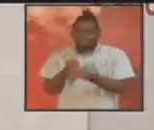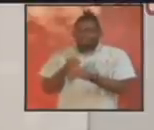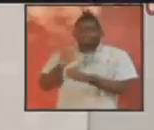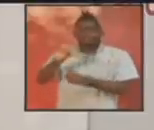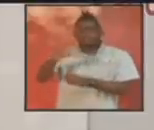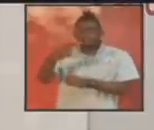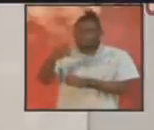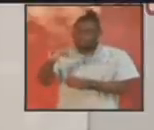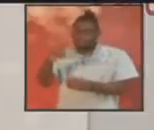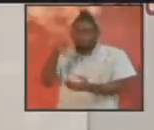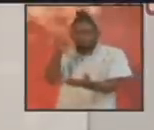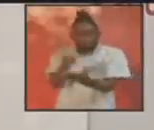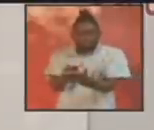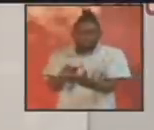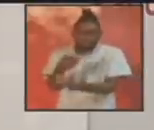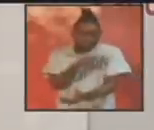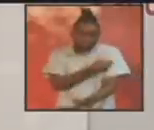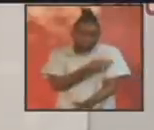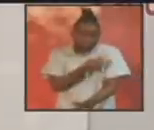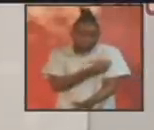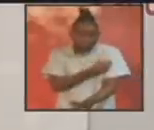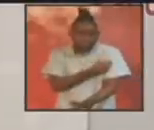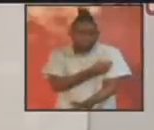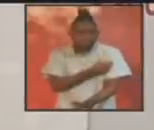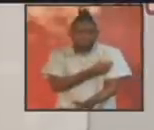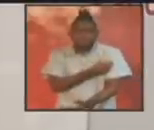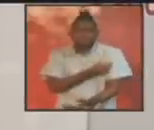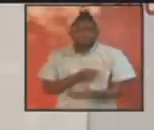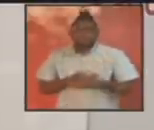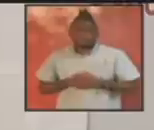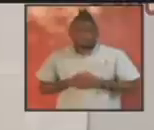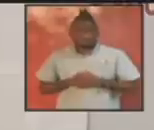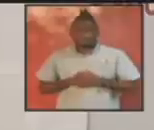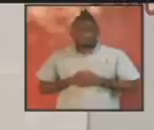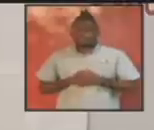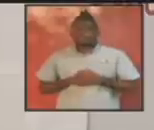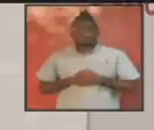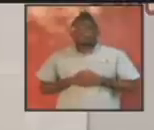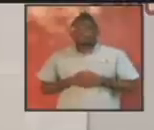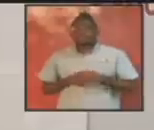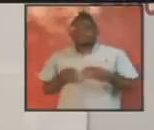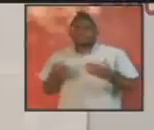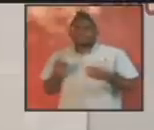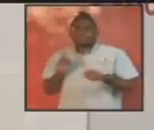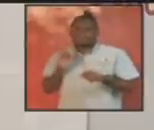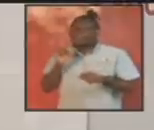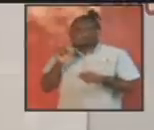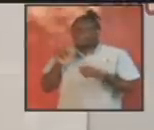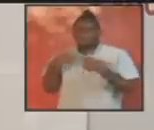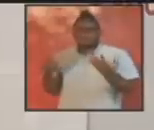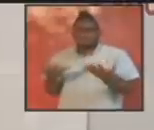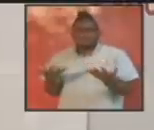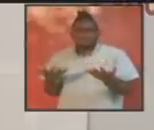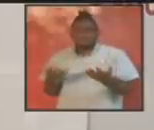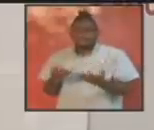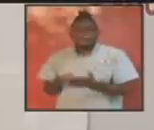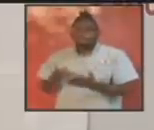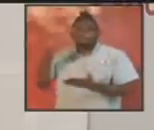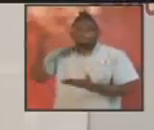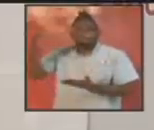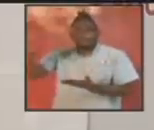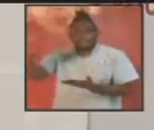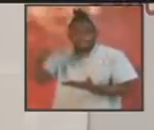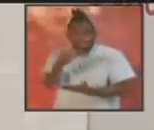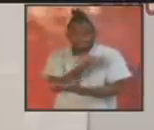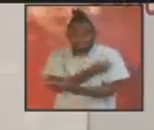I want to turn briefly to the arrangements for the purchase of vaccine from Indian sources, which has